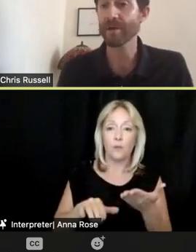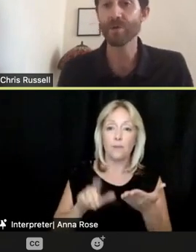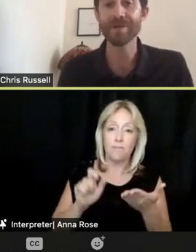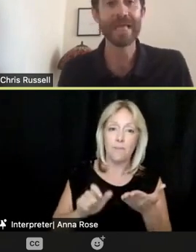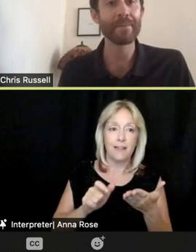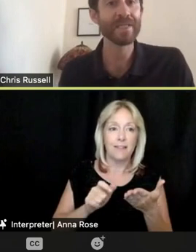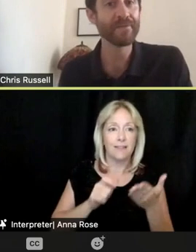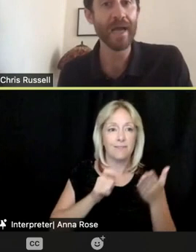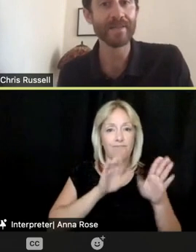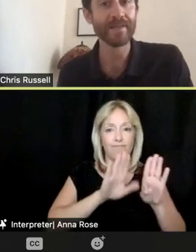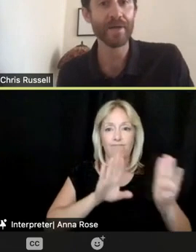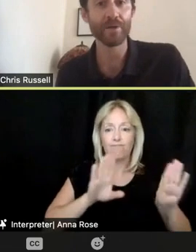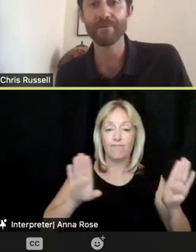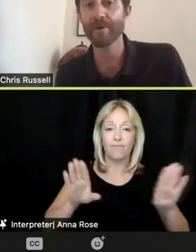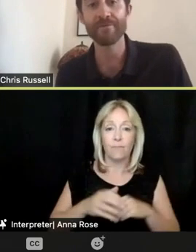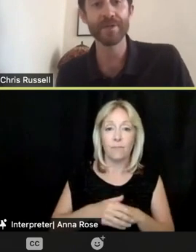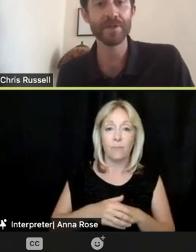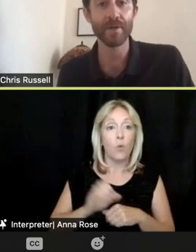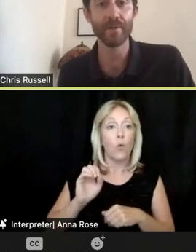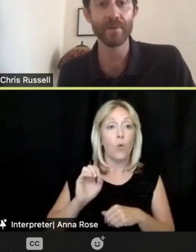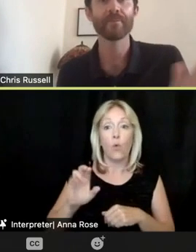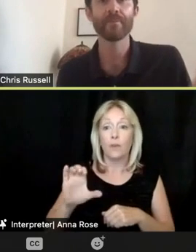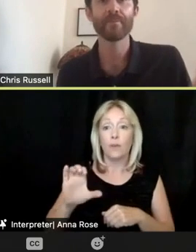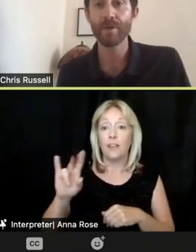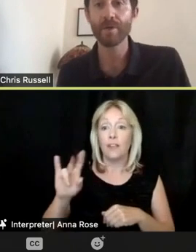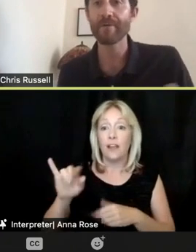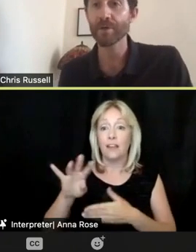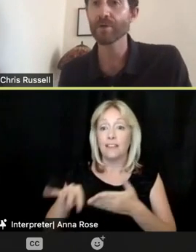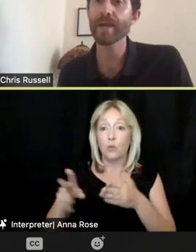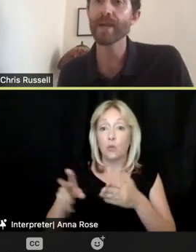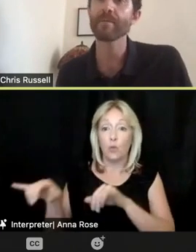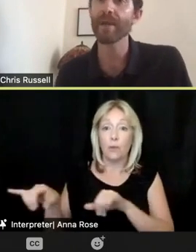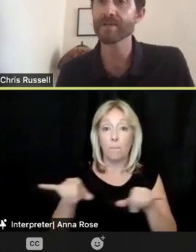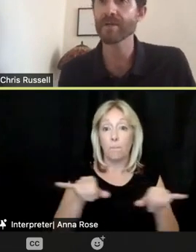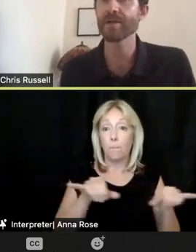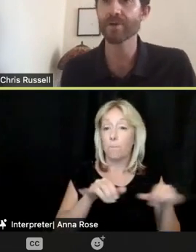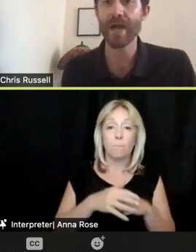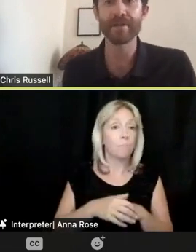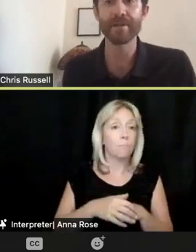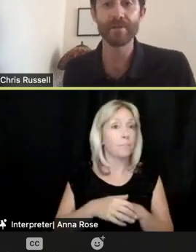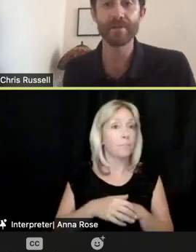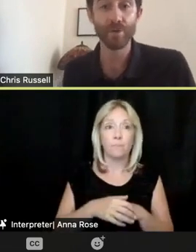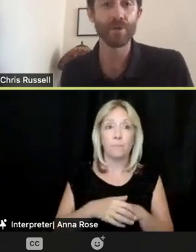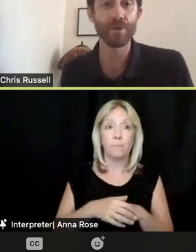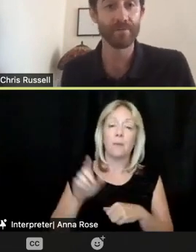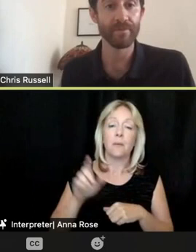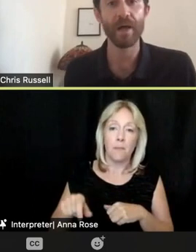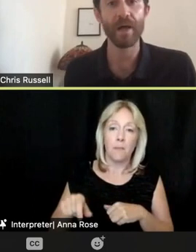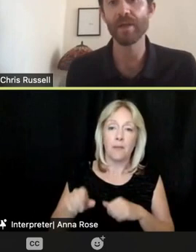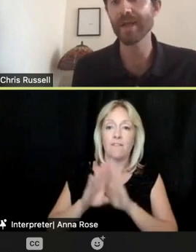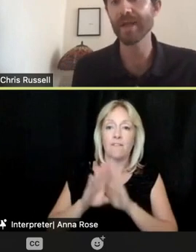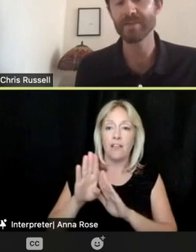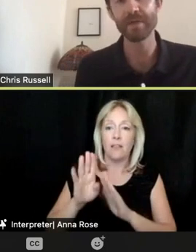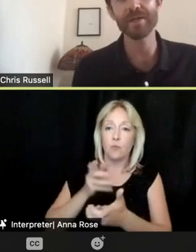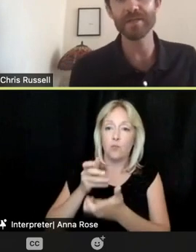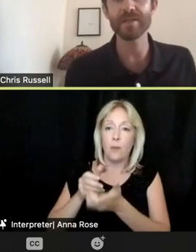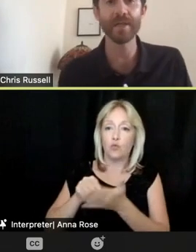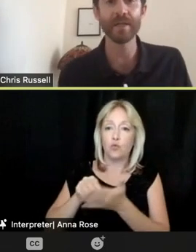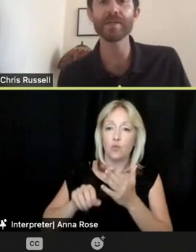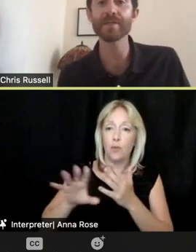have the same CVI schedule for every student. You have to create it based on your child's individual development